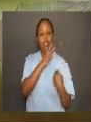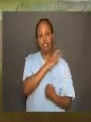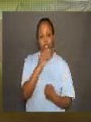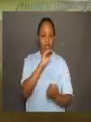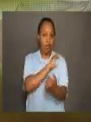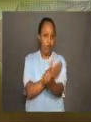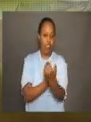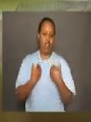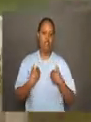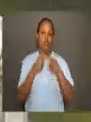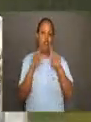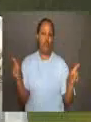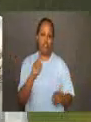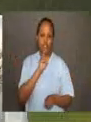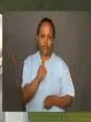and power.